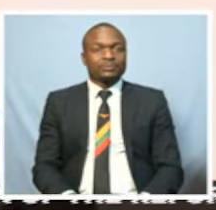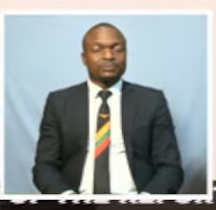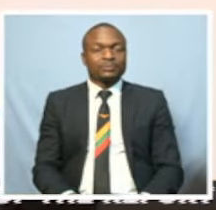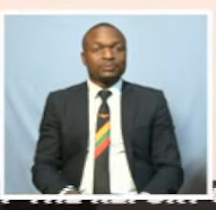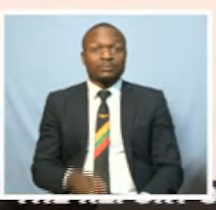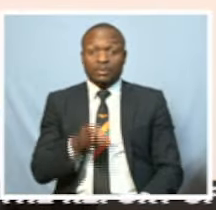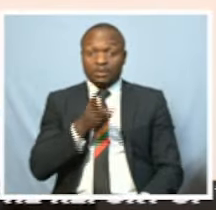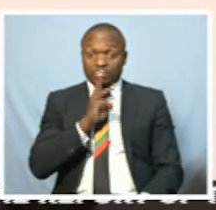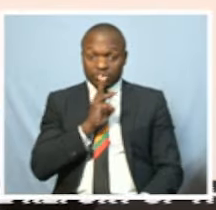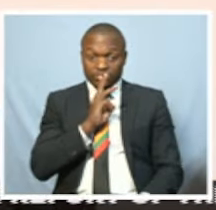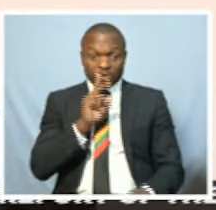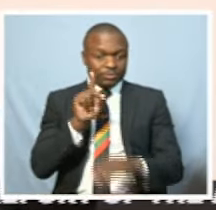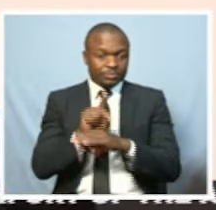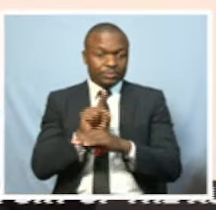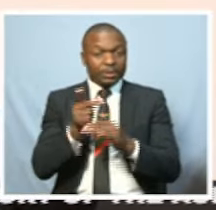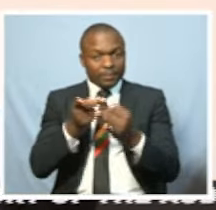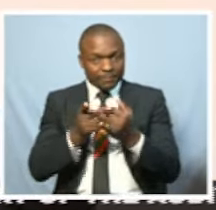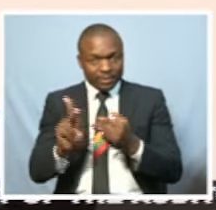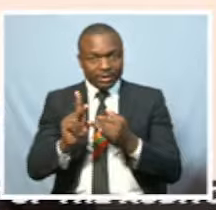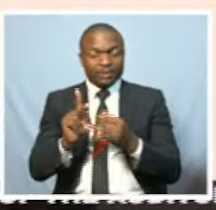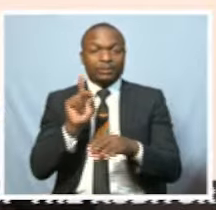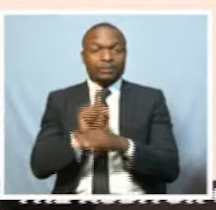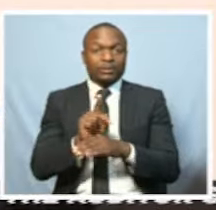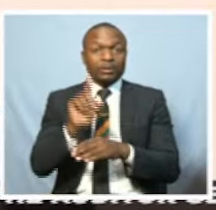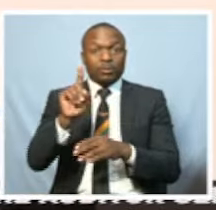the water scheme is part of the project, it must read